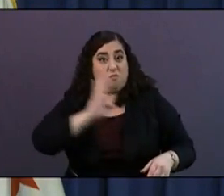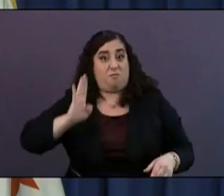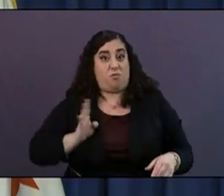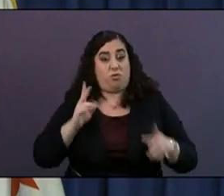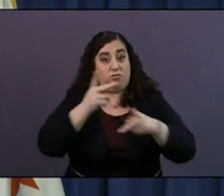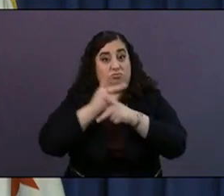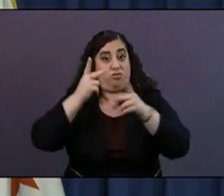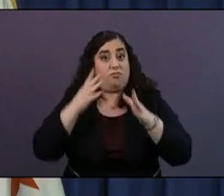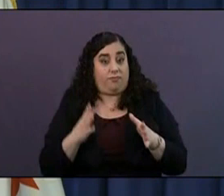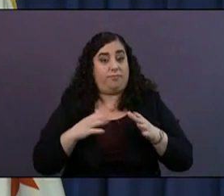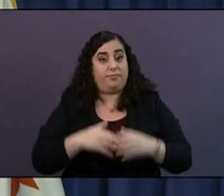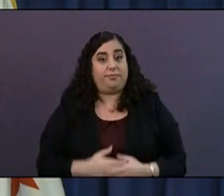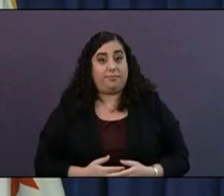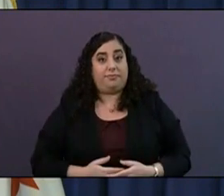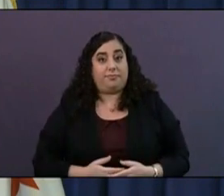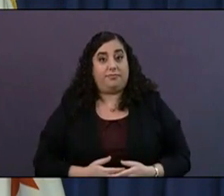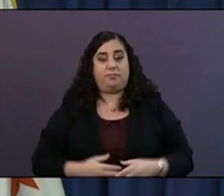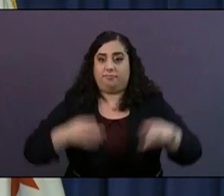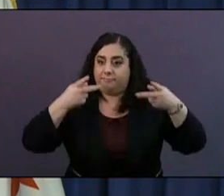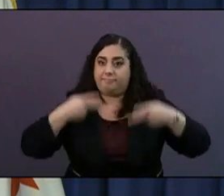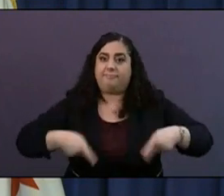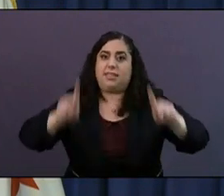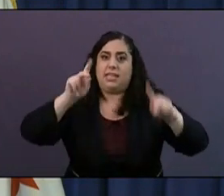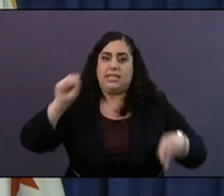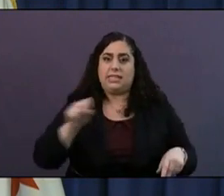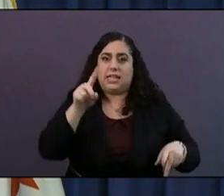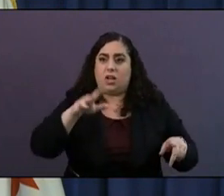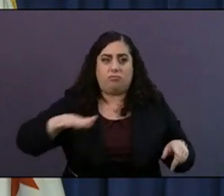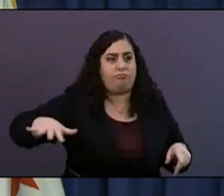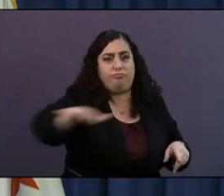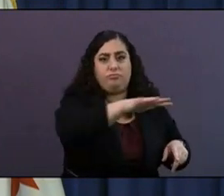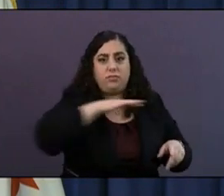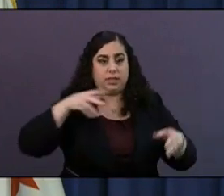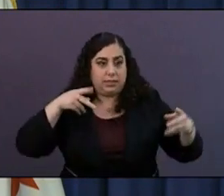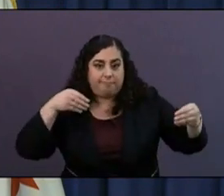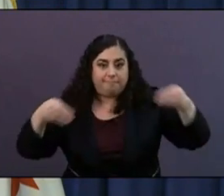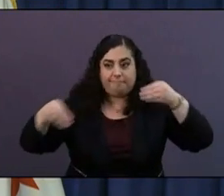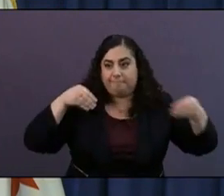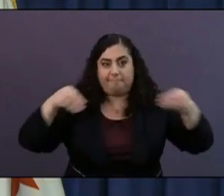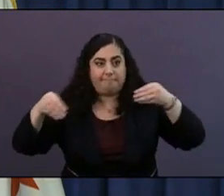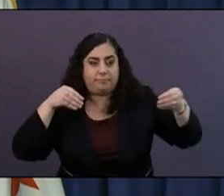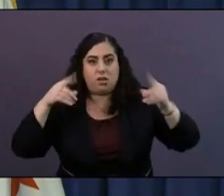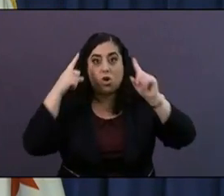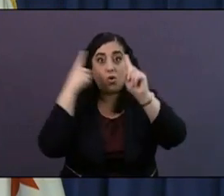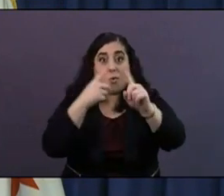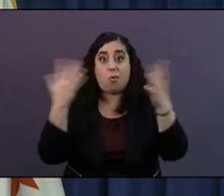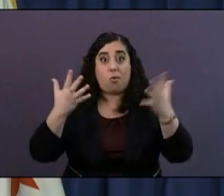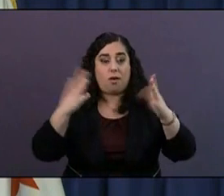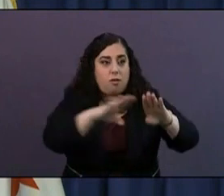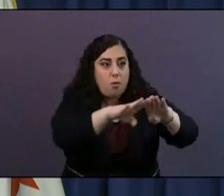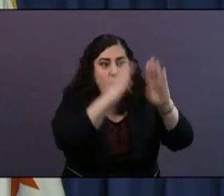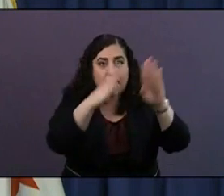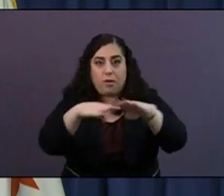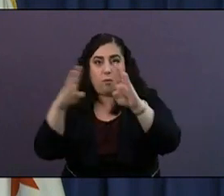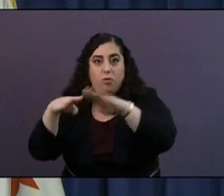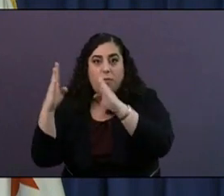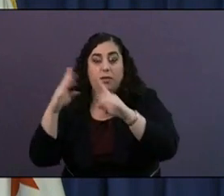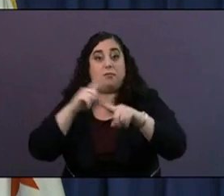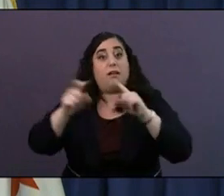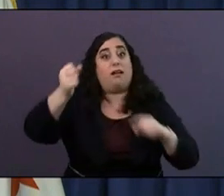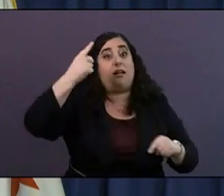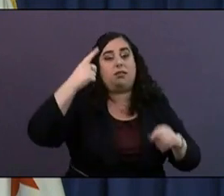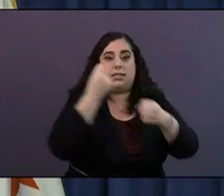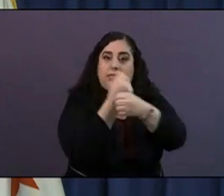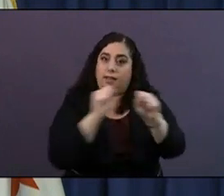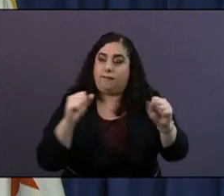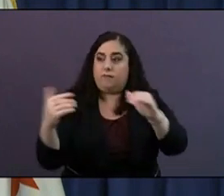the flexibility in San Diego County to open safe and to open responsibly. Supervisor Jacob, thank you for all